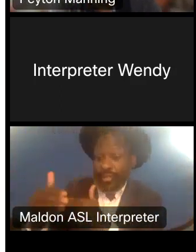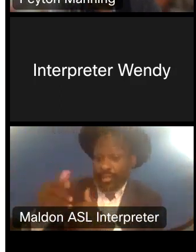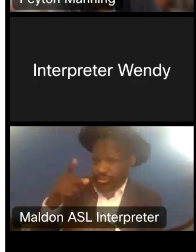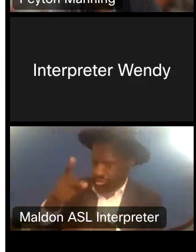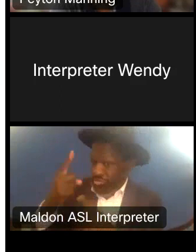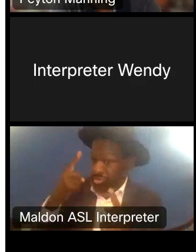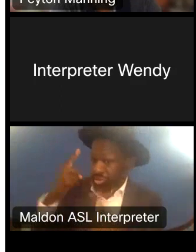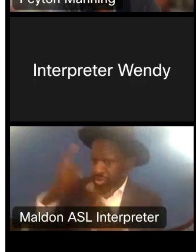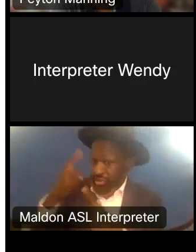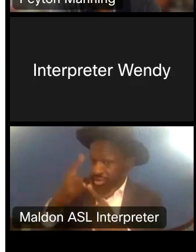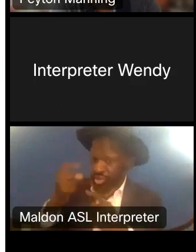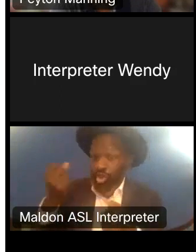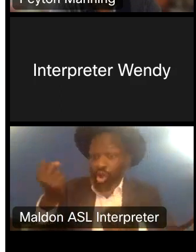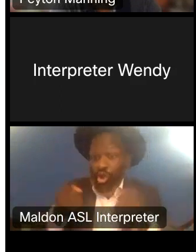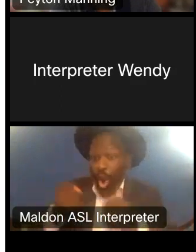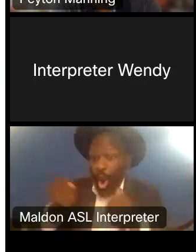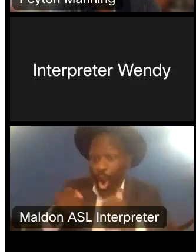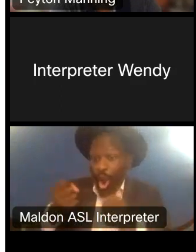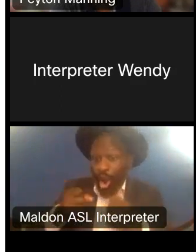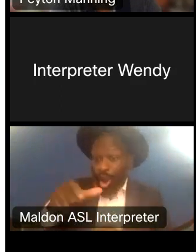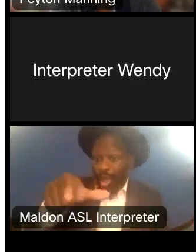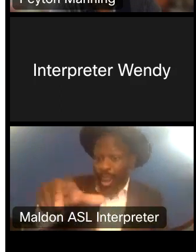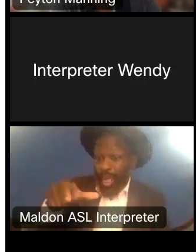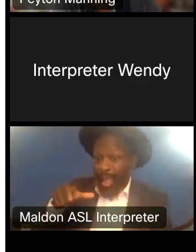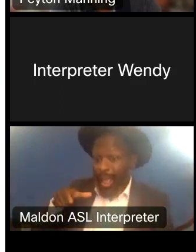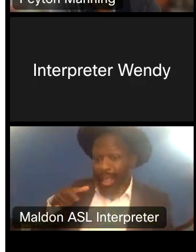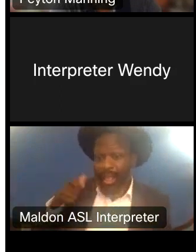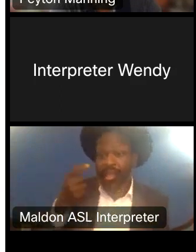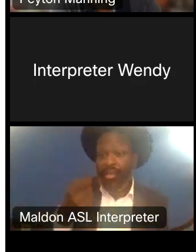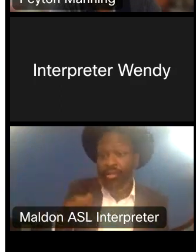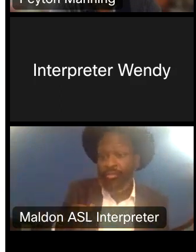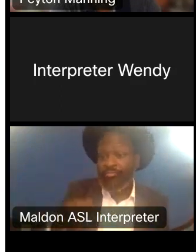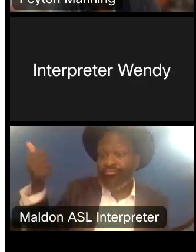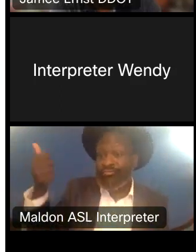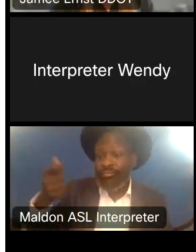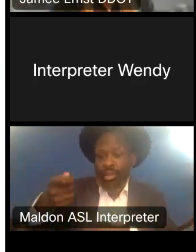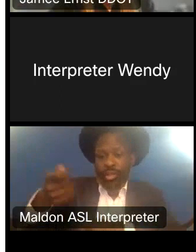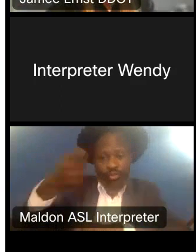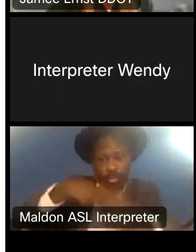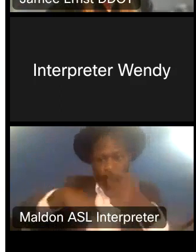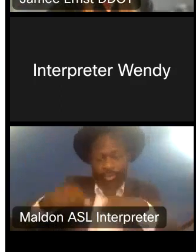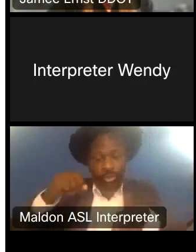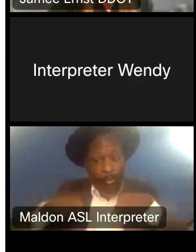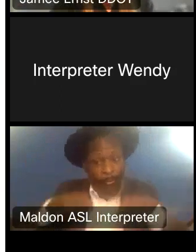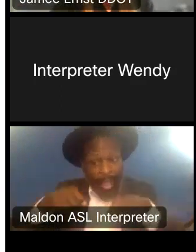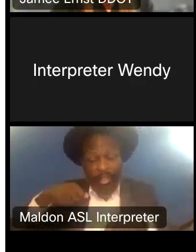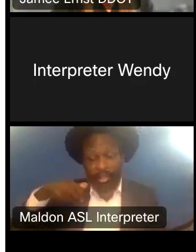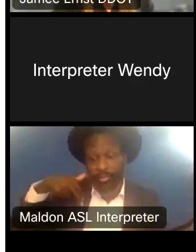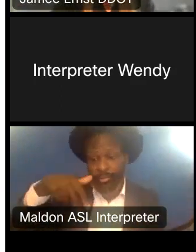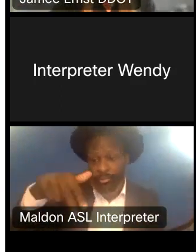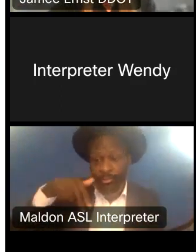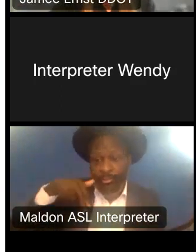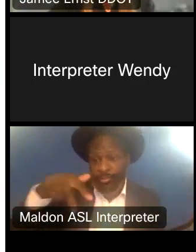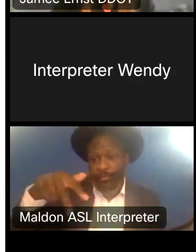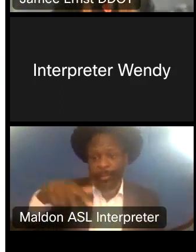travel lanes to make space for improved bike and pedestrian facilities? So in order for us to remove a travel lane, especially